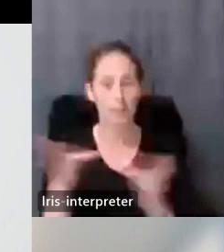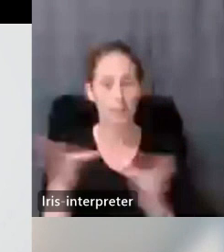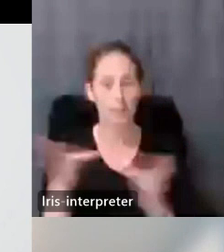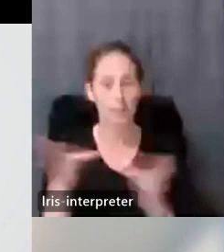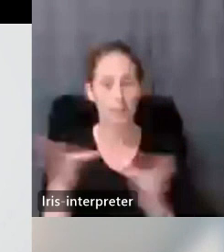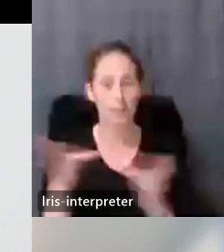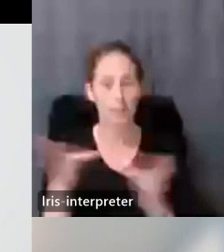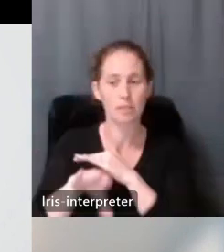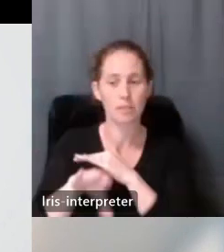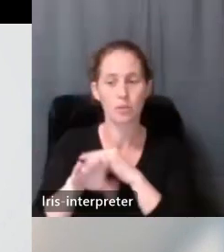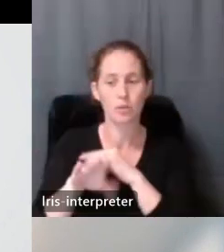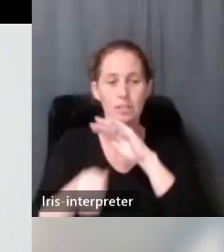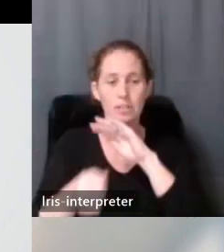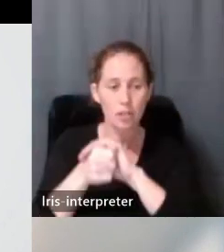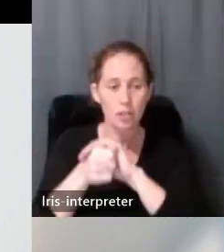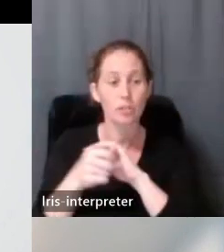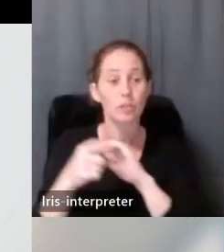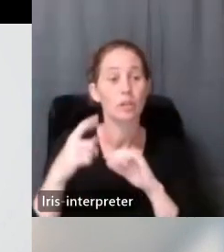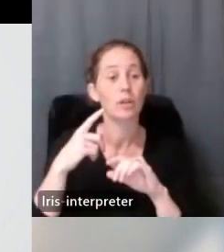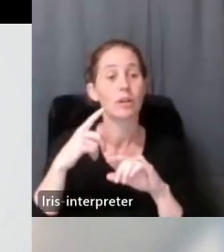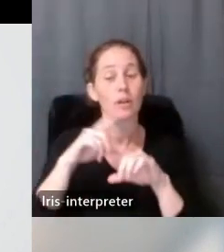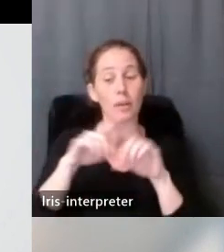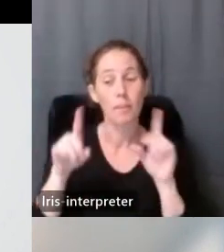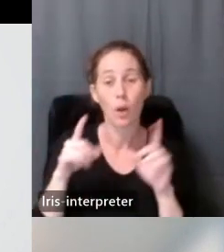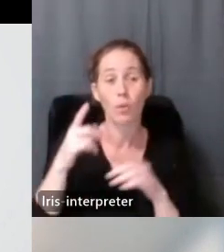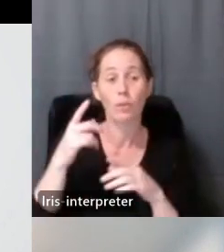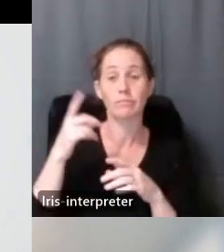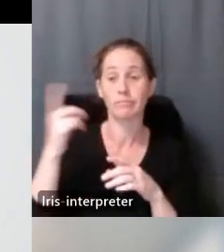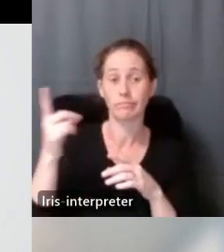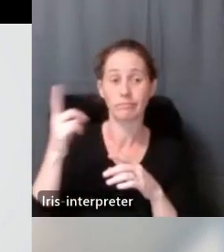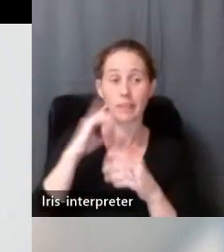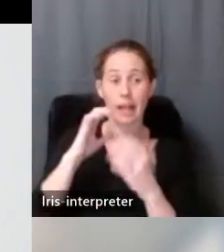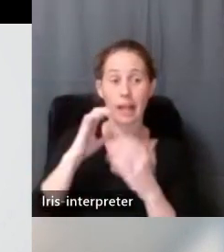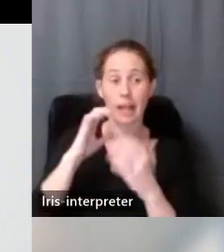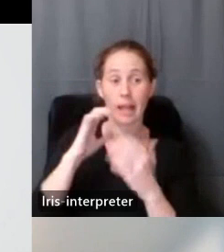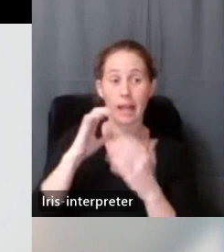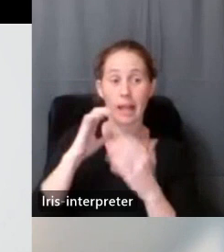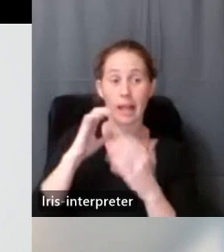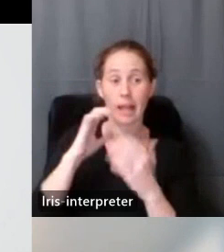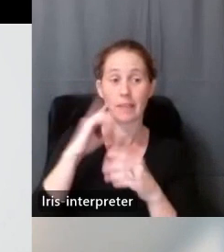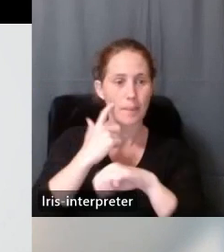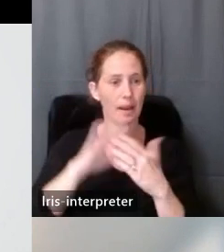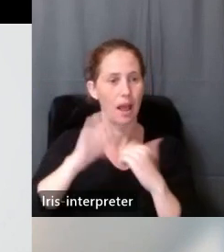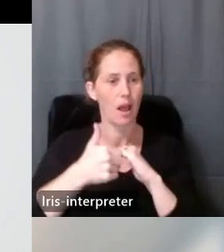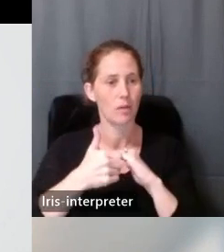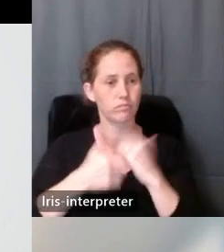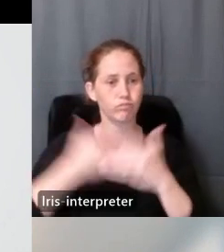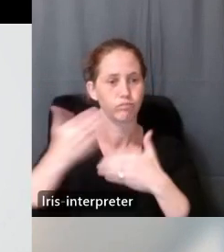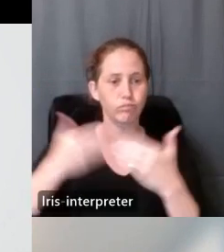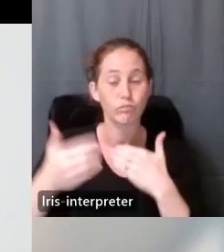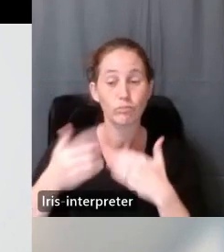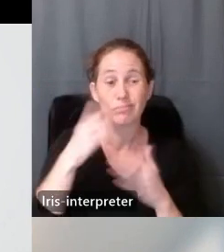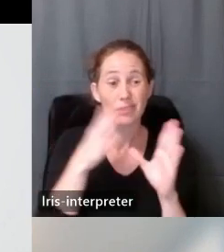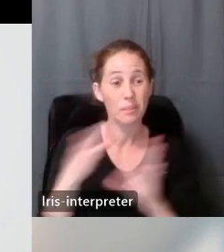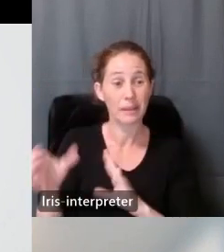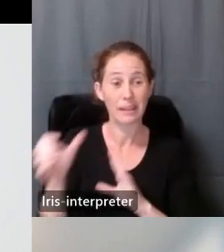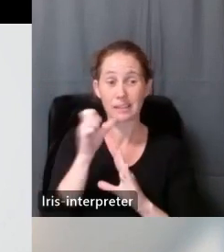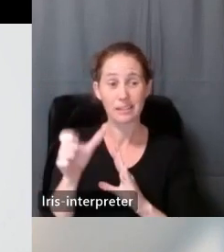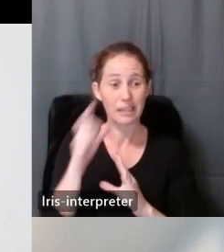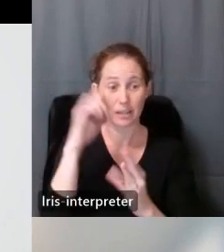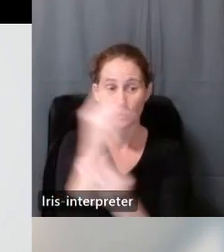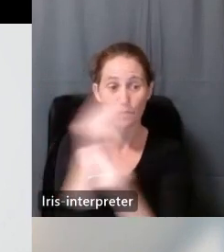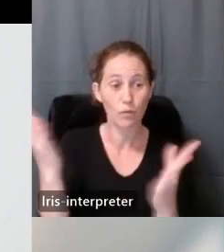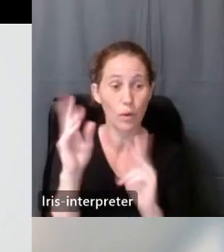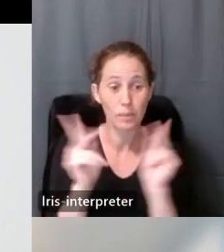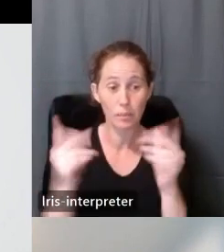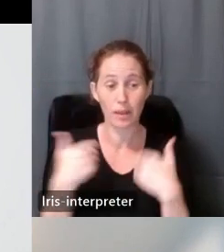shelters, both architecturally and programmatically. Their plans failed to sufficiently inform people with